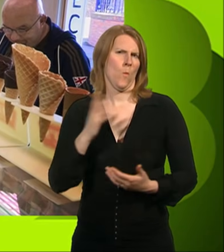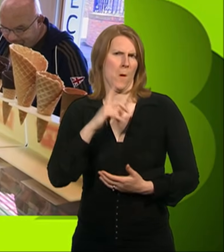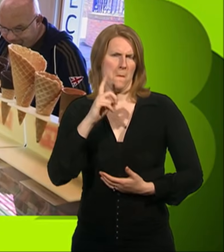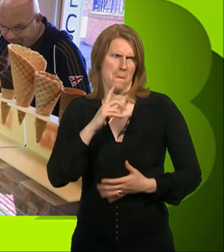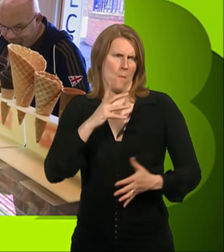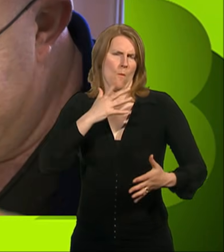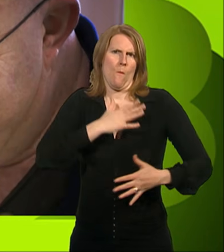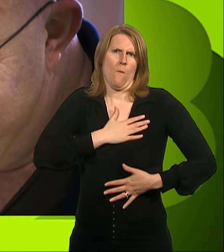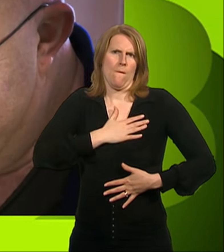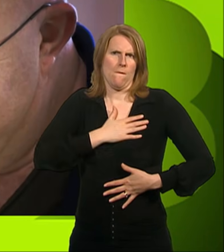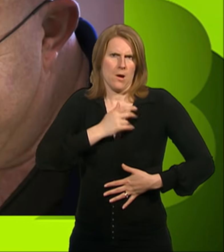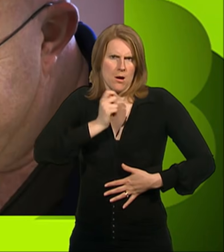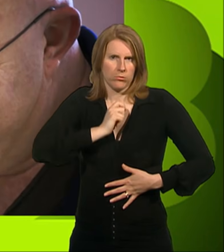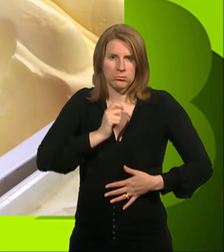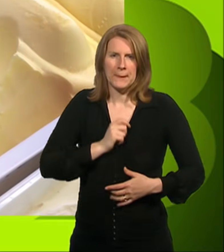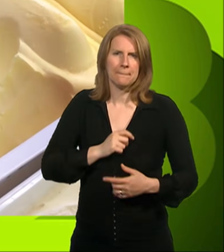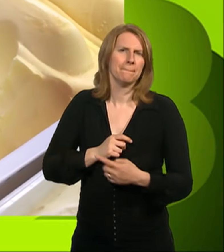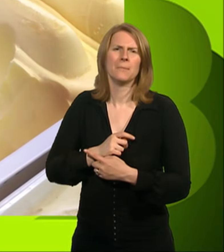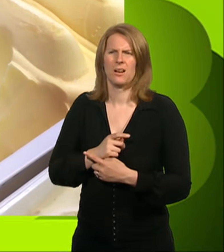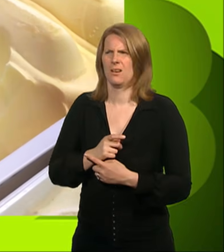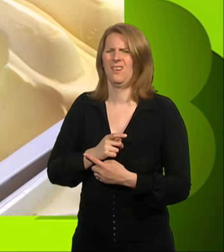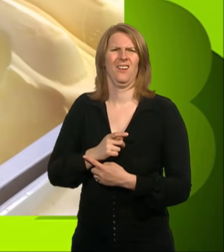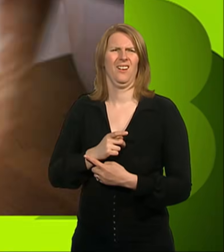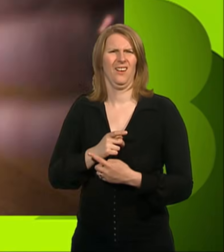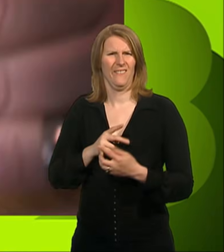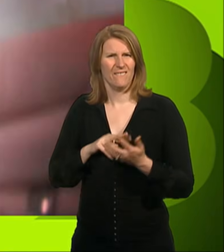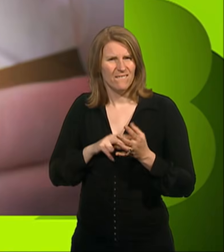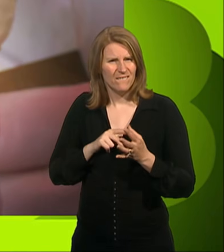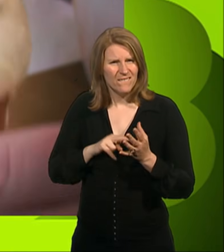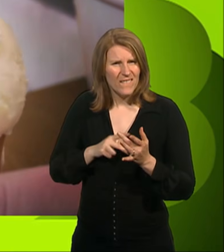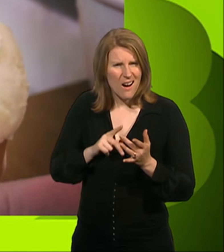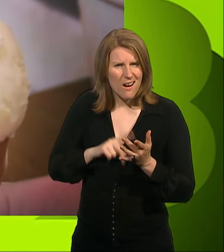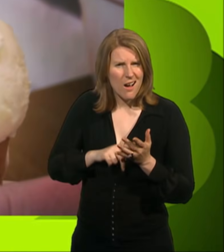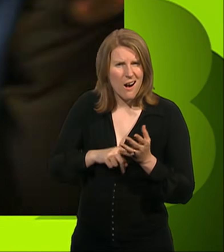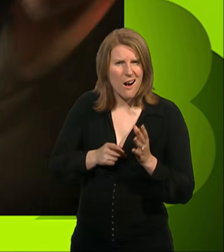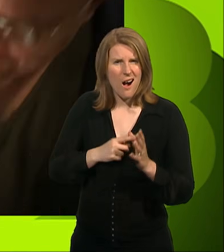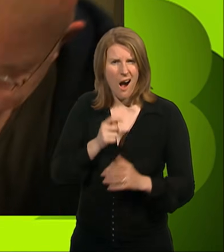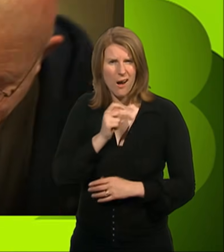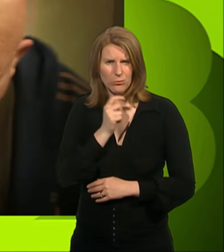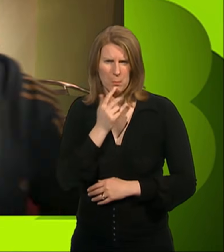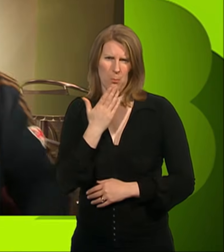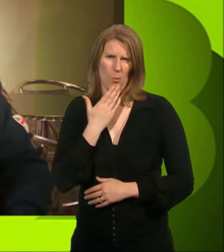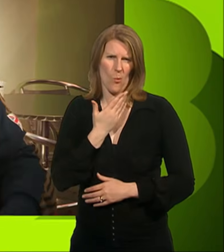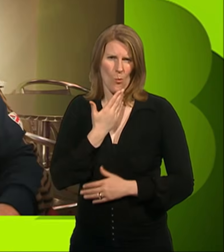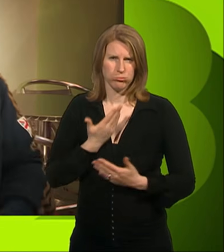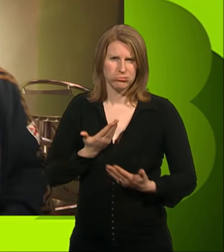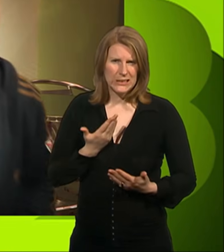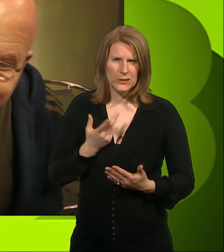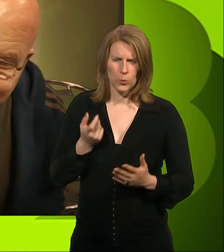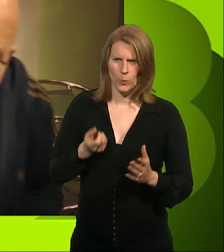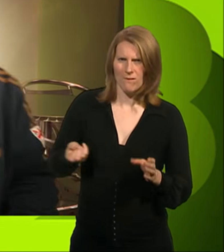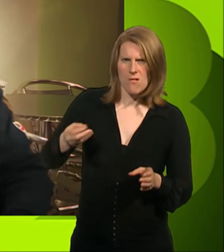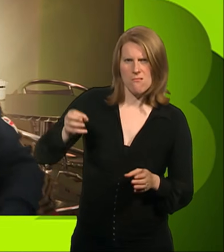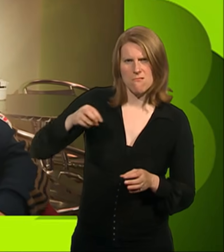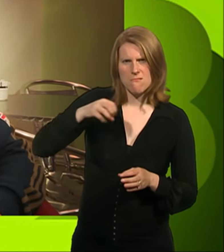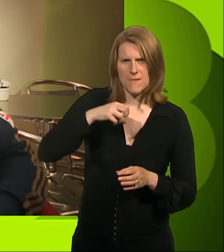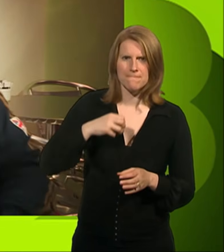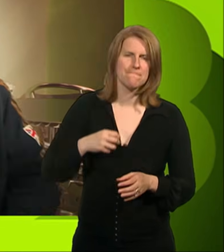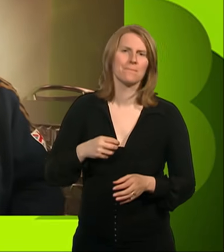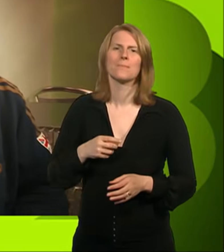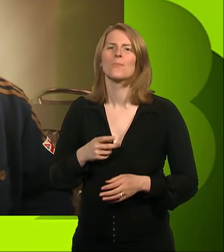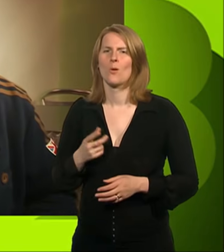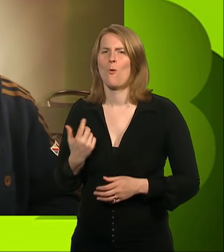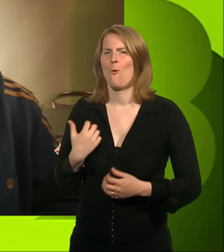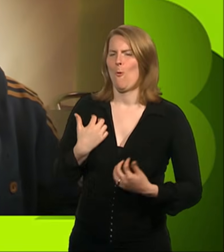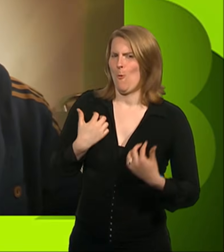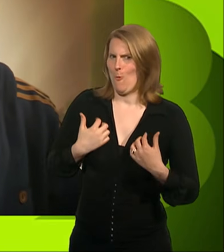cream, Chris. Oh, is it that he's gone for boring vanilla when he could have had mint chocolate chip? Oh, look forward to this all day. No,